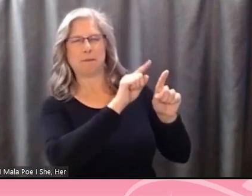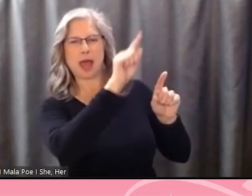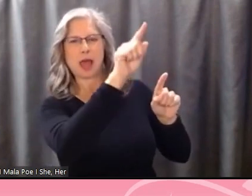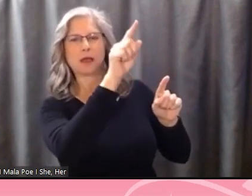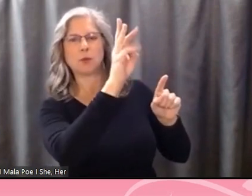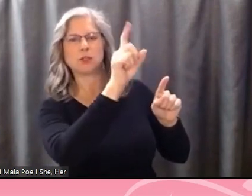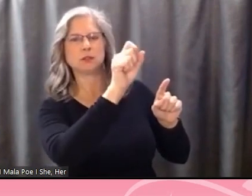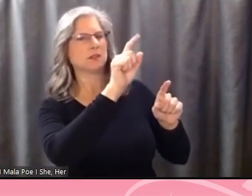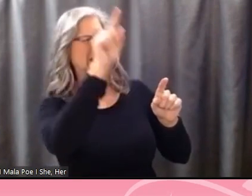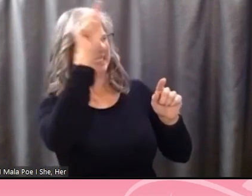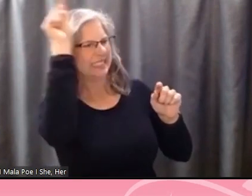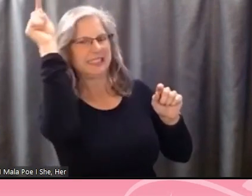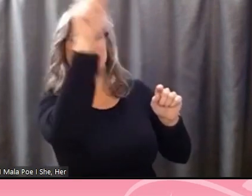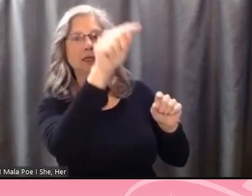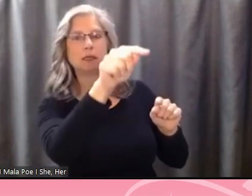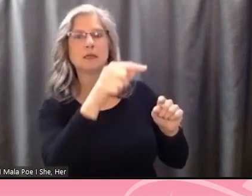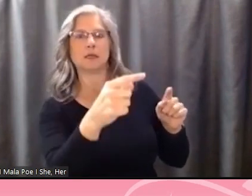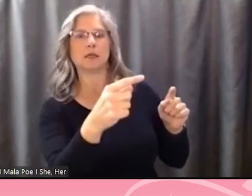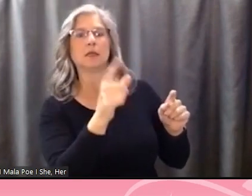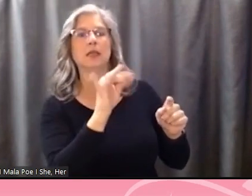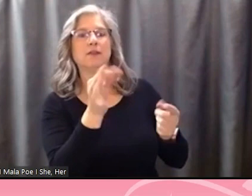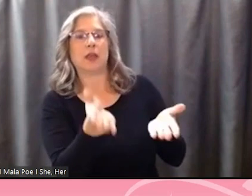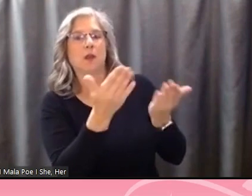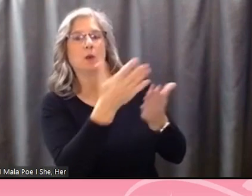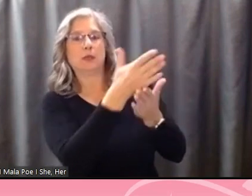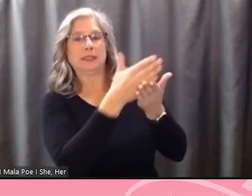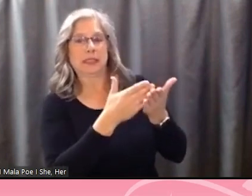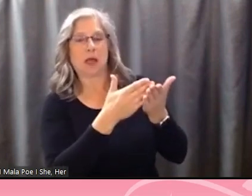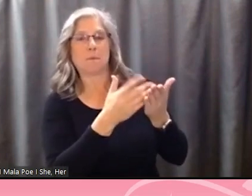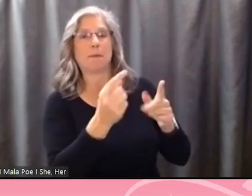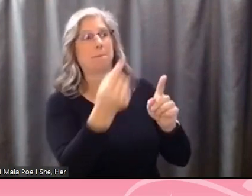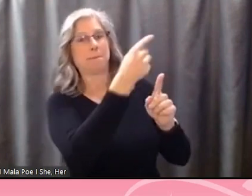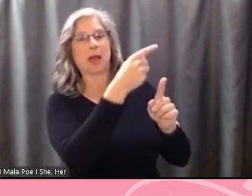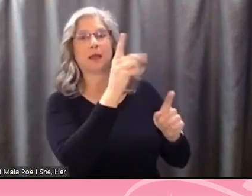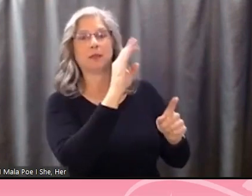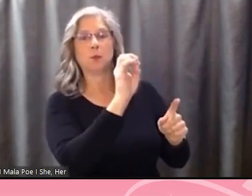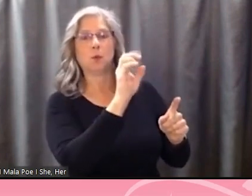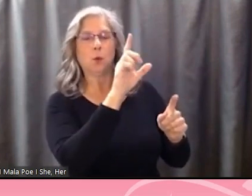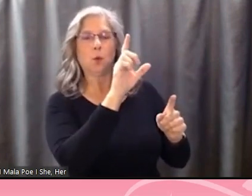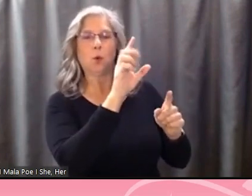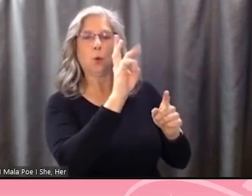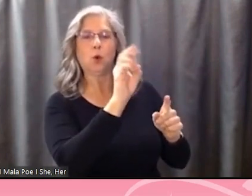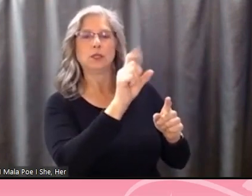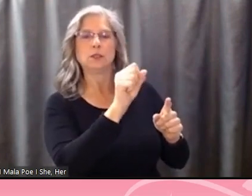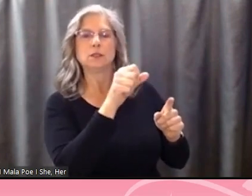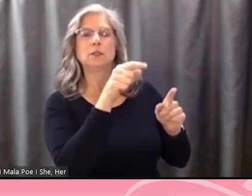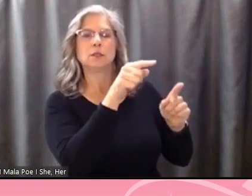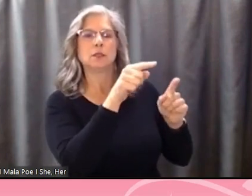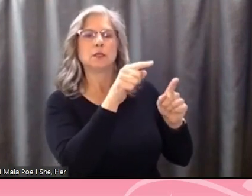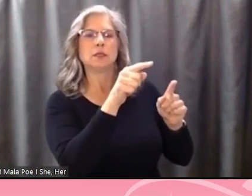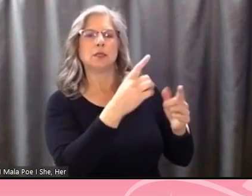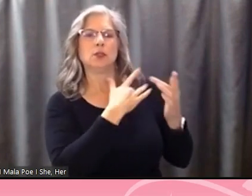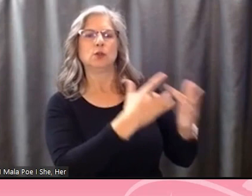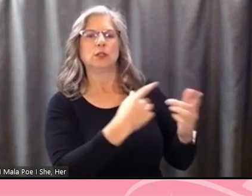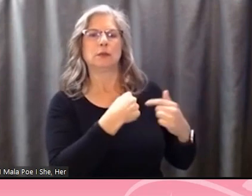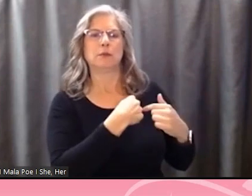back there. Which they had logged some of it out, but back on the woods where we hunt bears. But usually me and dog would go